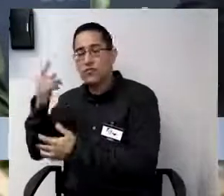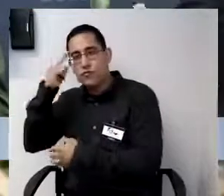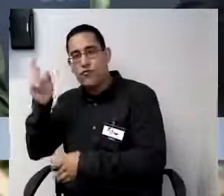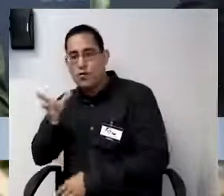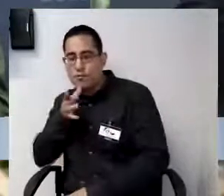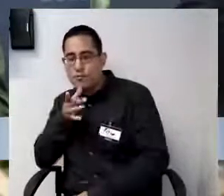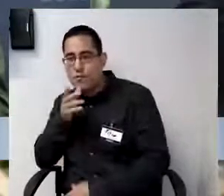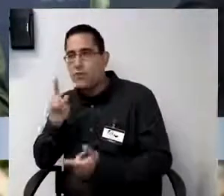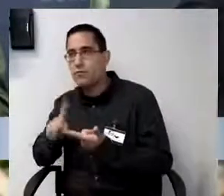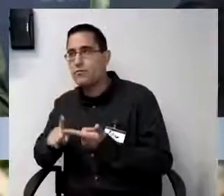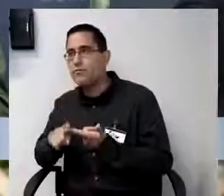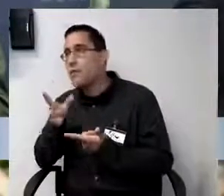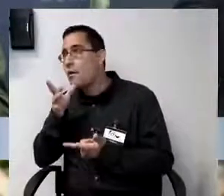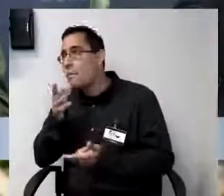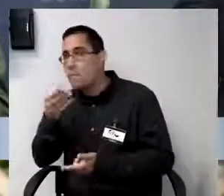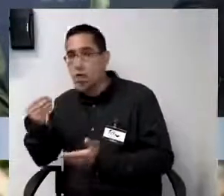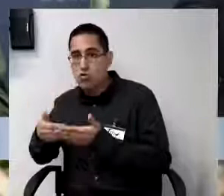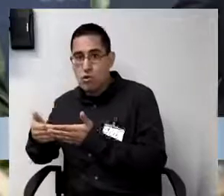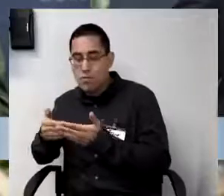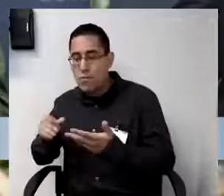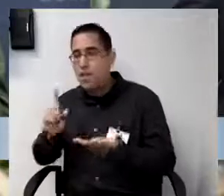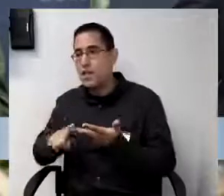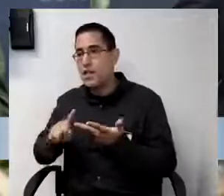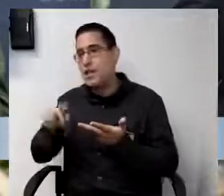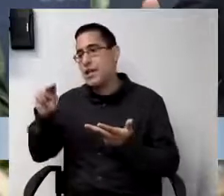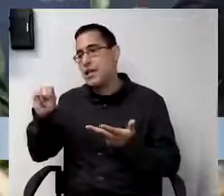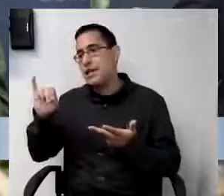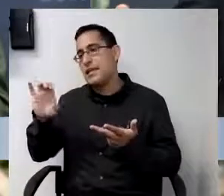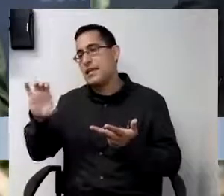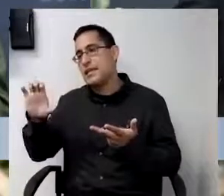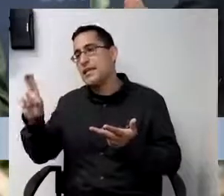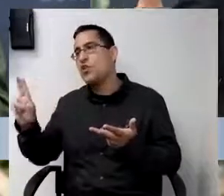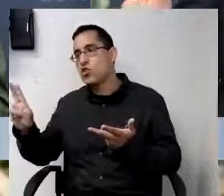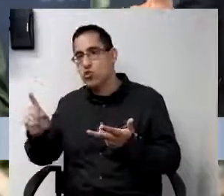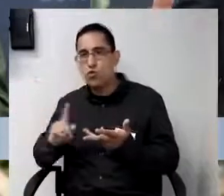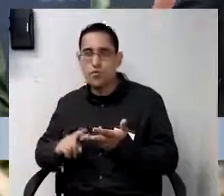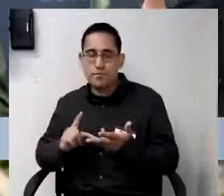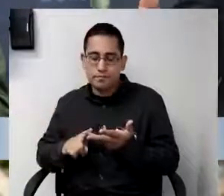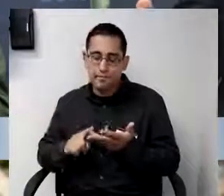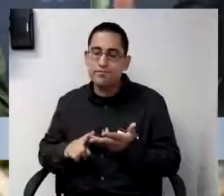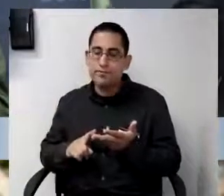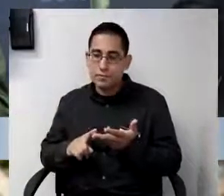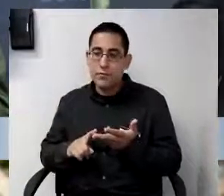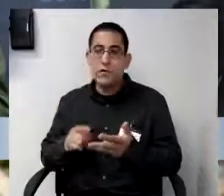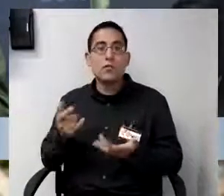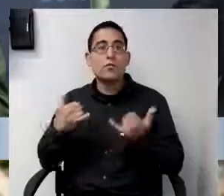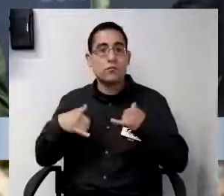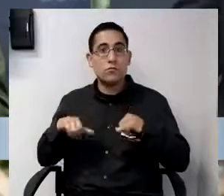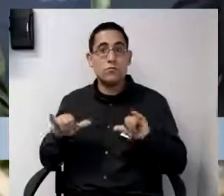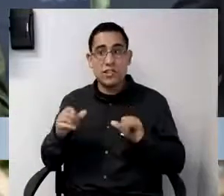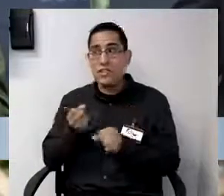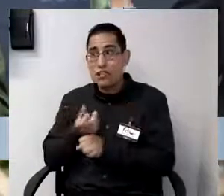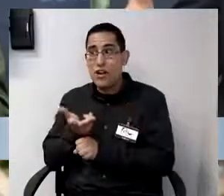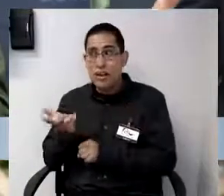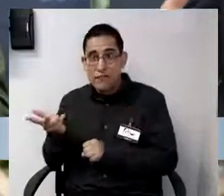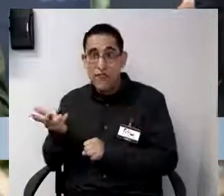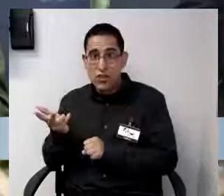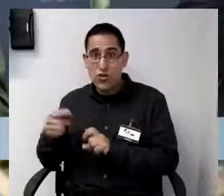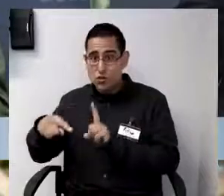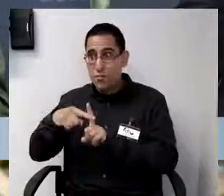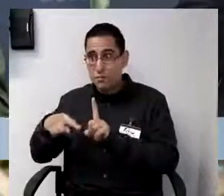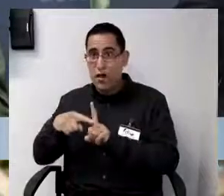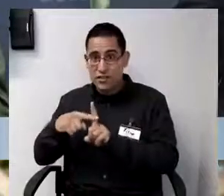baby, labor and delivery, the nursery, we do have a few COVID positive patients in